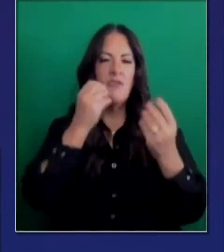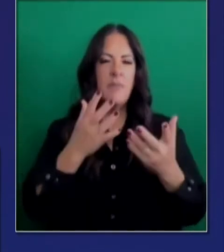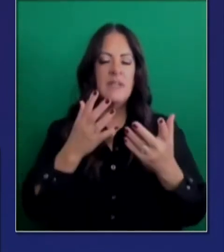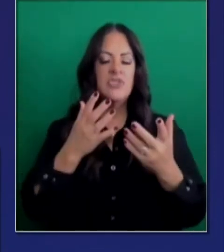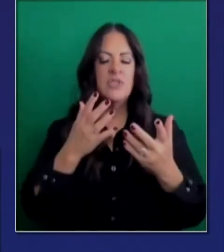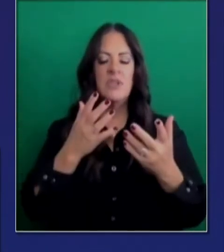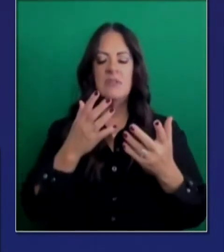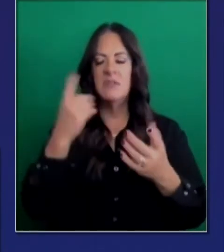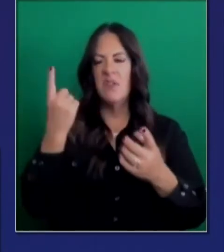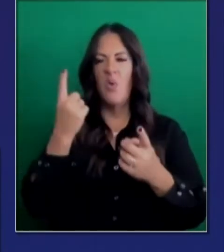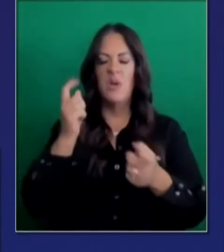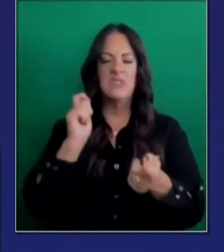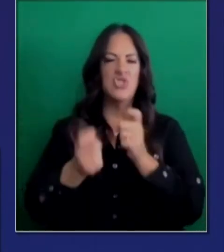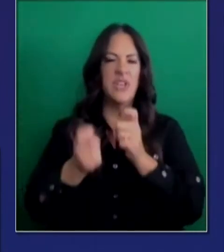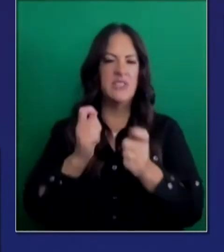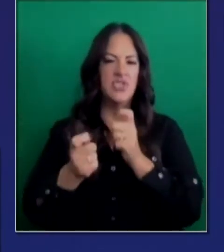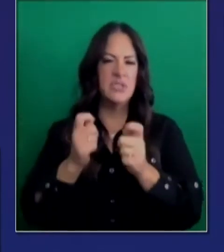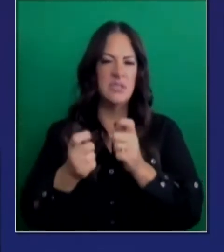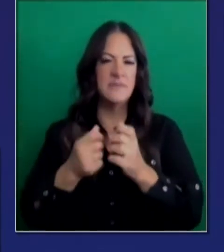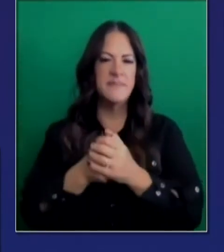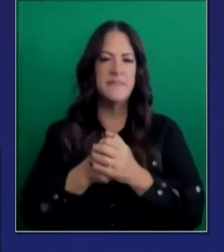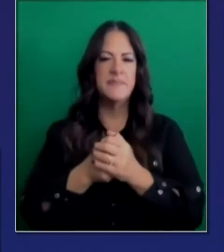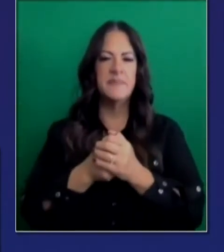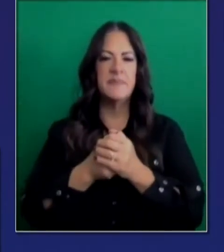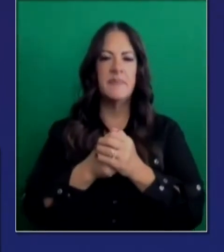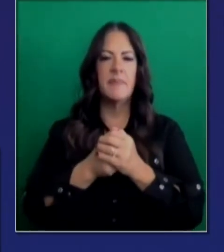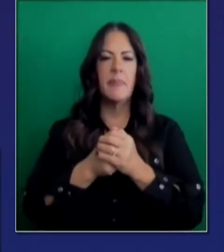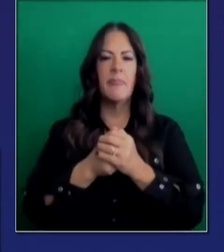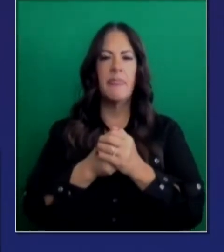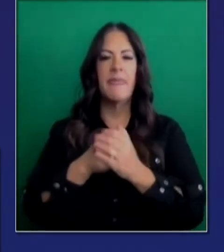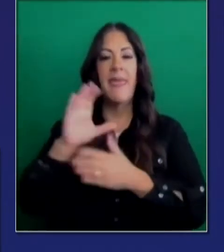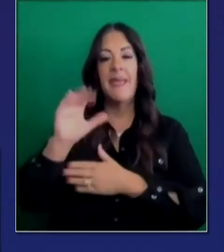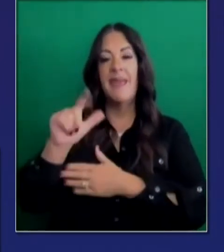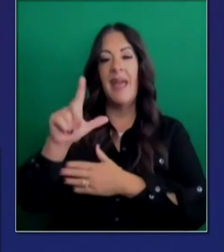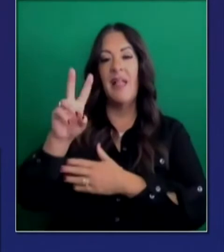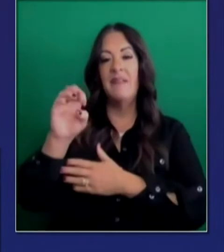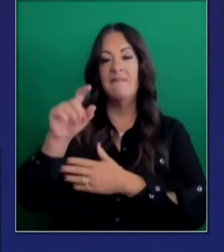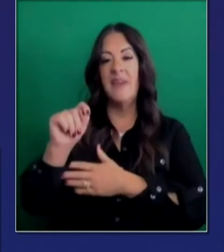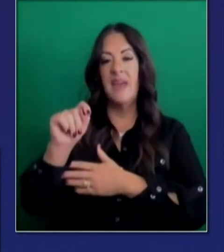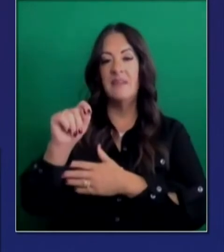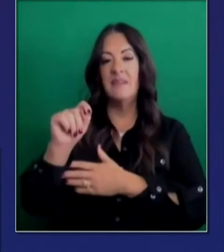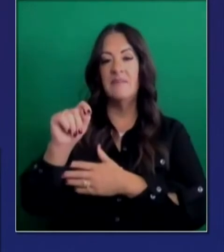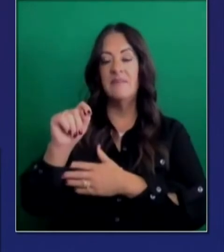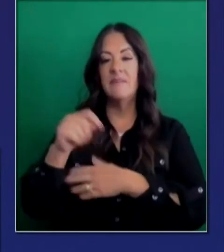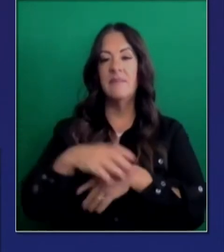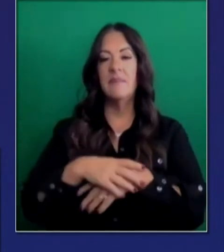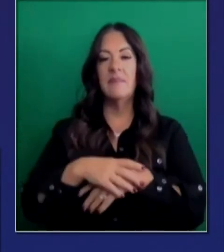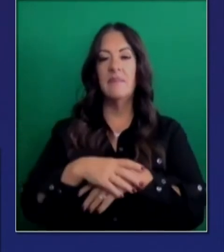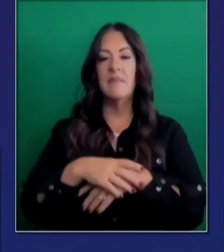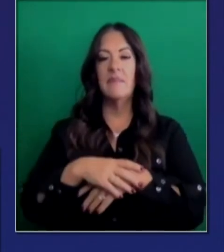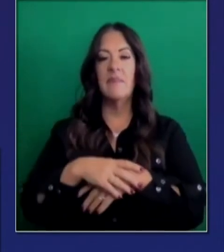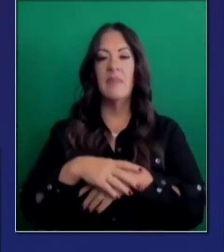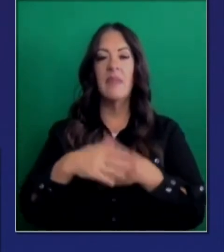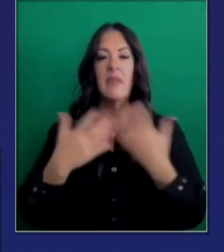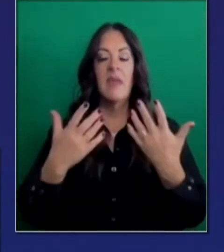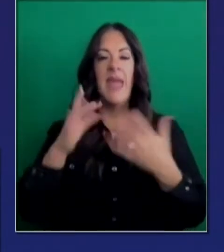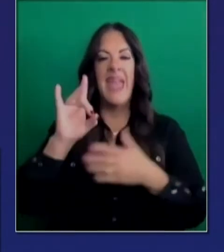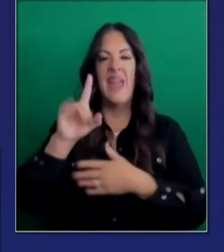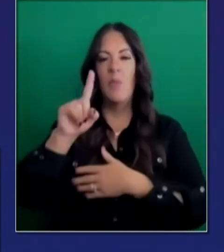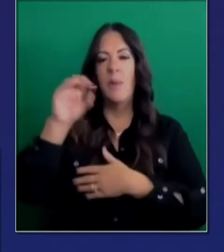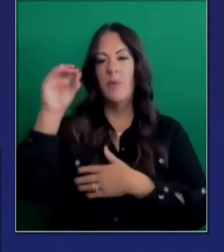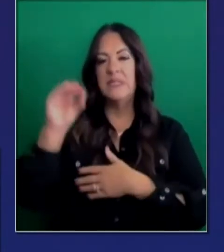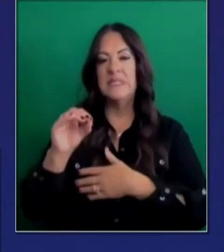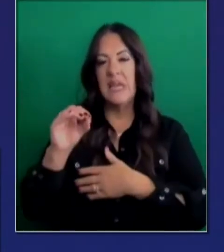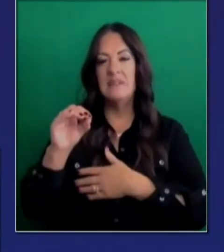consistently. That's the case. And just for what it's worth, CalVet, 5 out of our 8 homes, health clinics, 81% of the eligible residents have